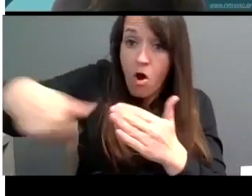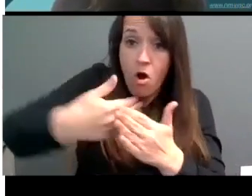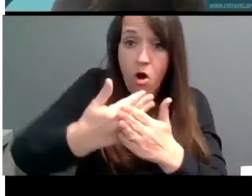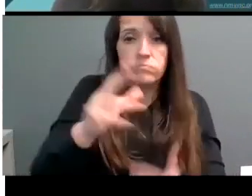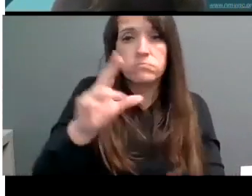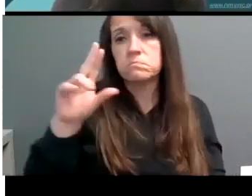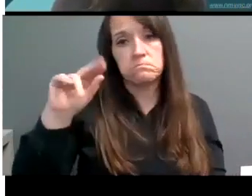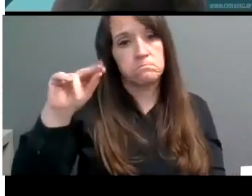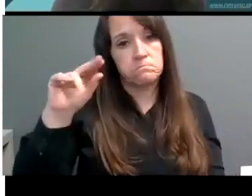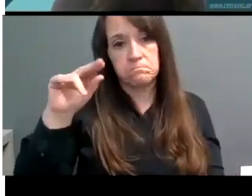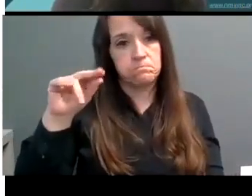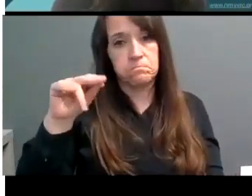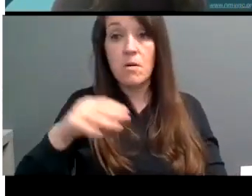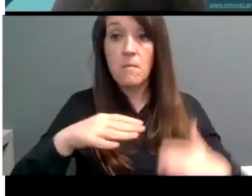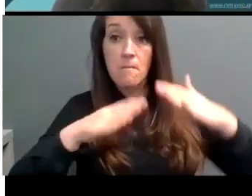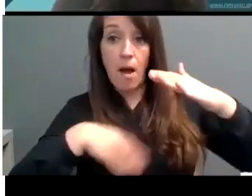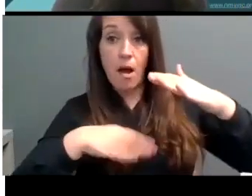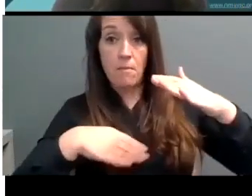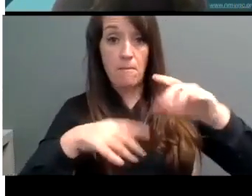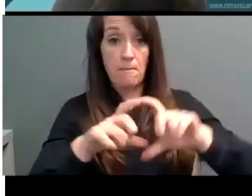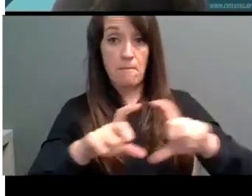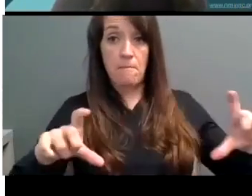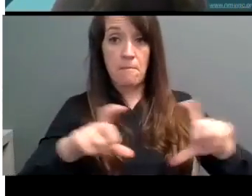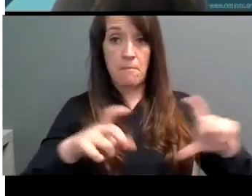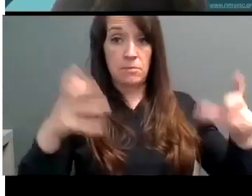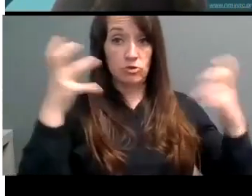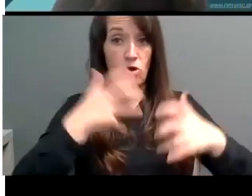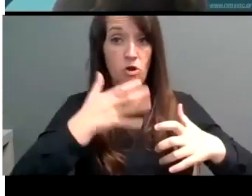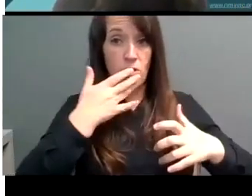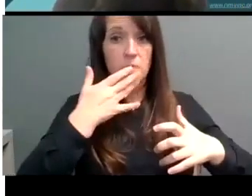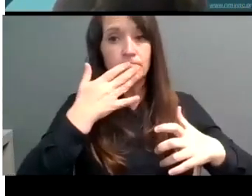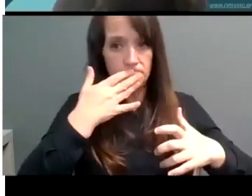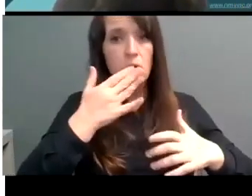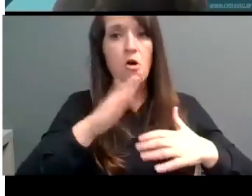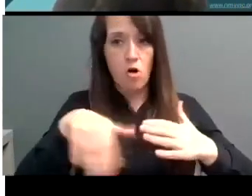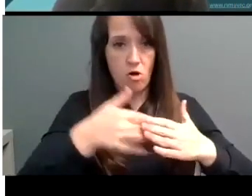orange part of the triangle at the very bottom.